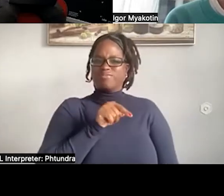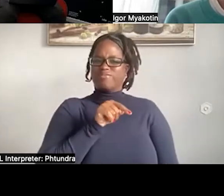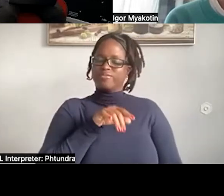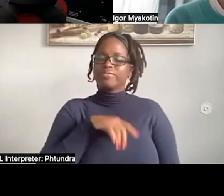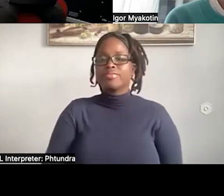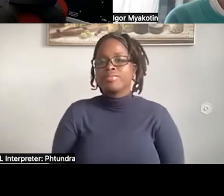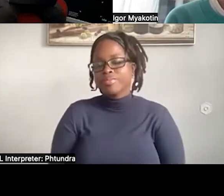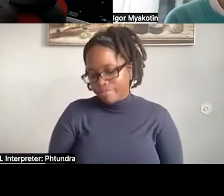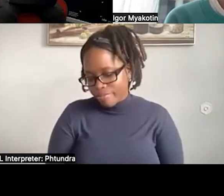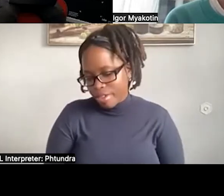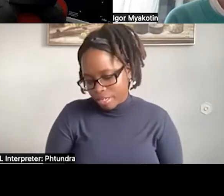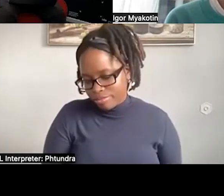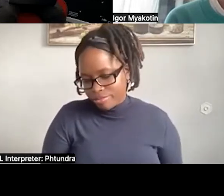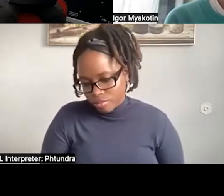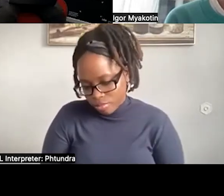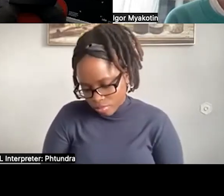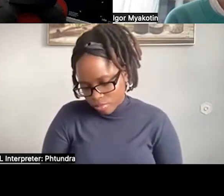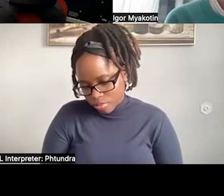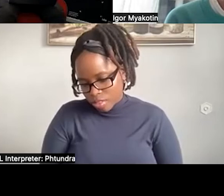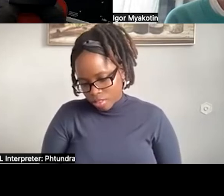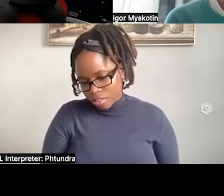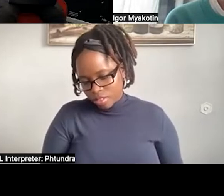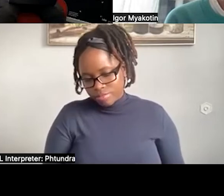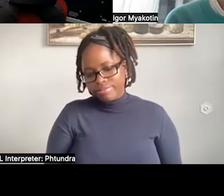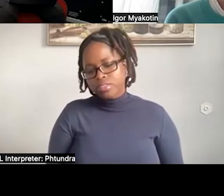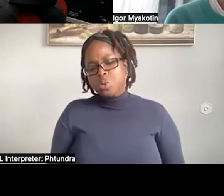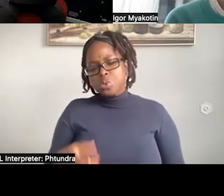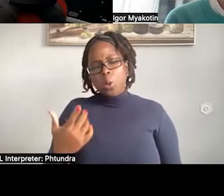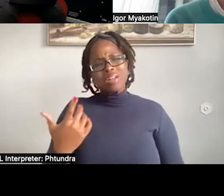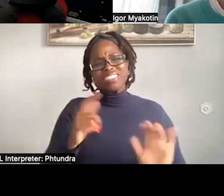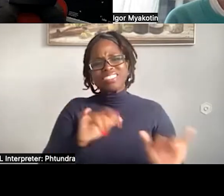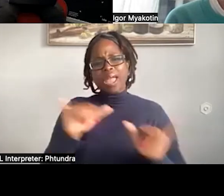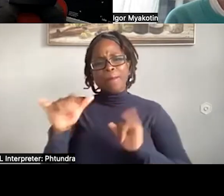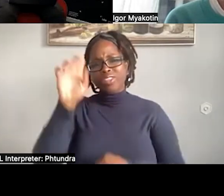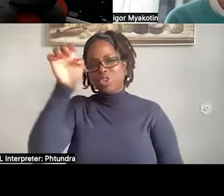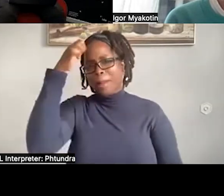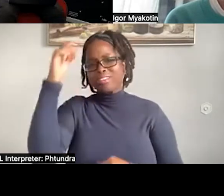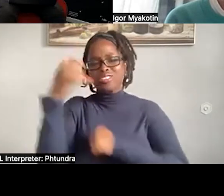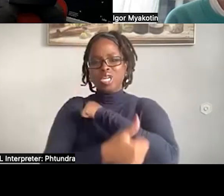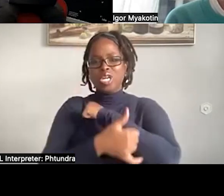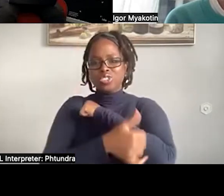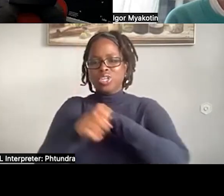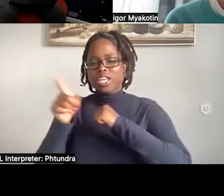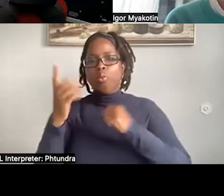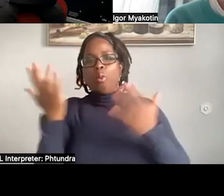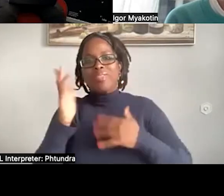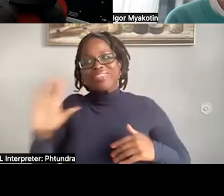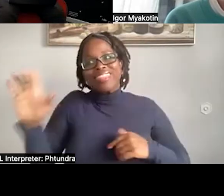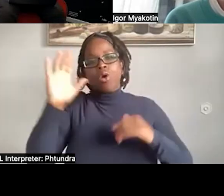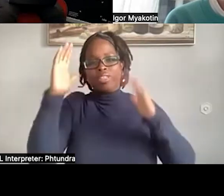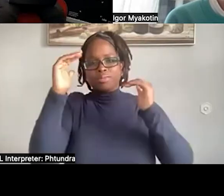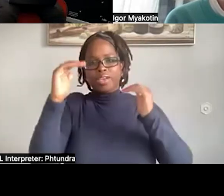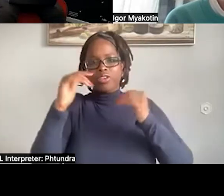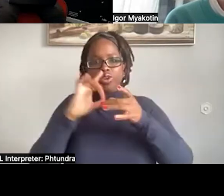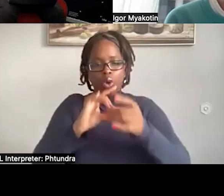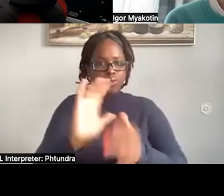European countries, in this case, are expecting you to done about your movies, about your subjects.